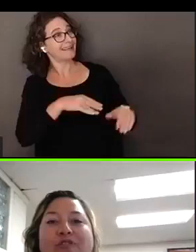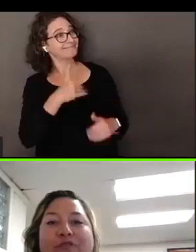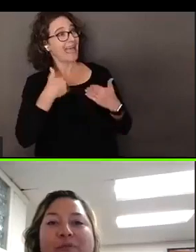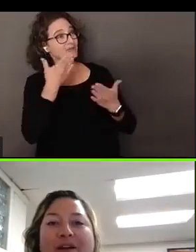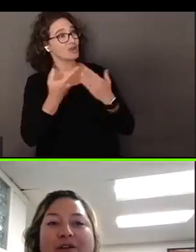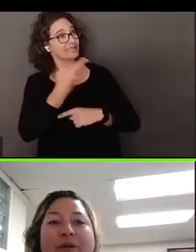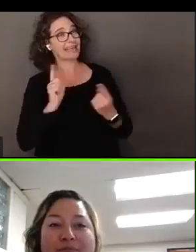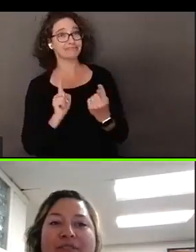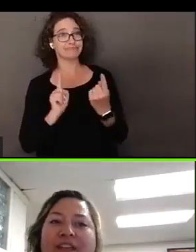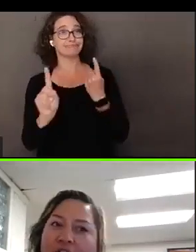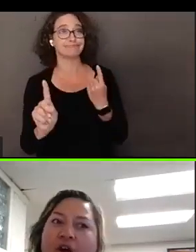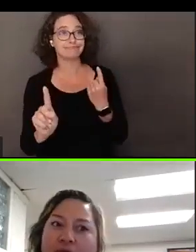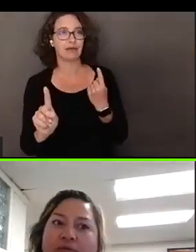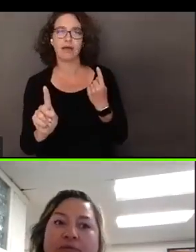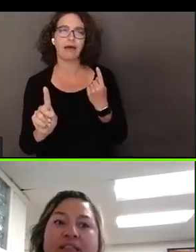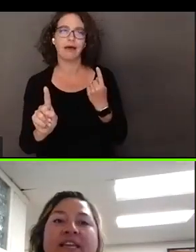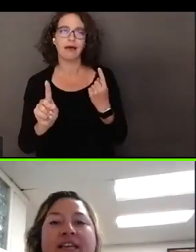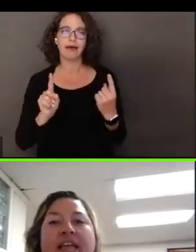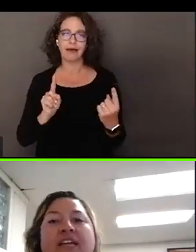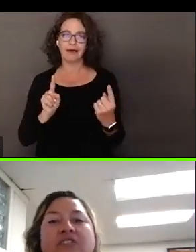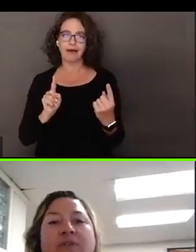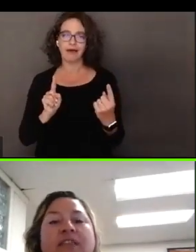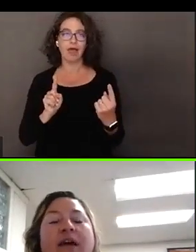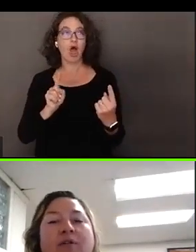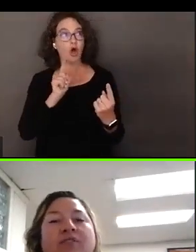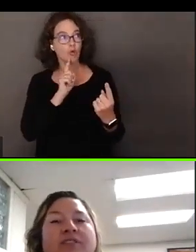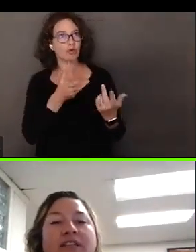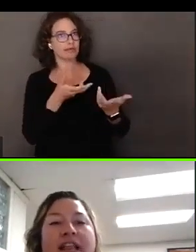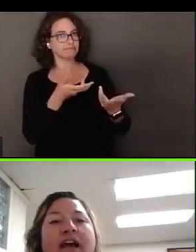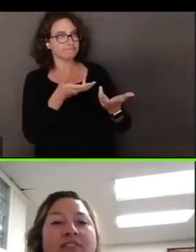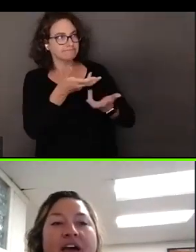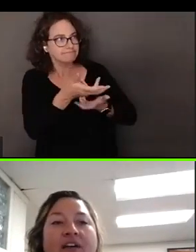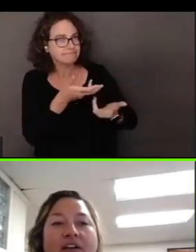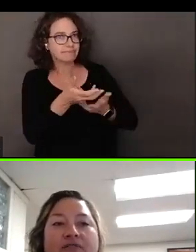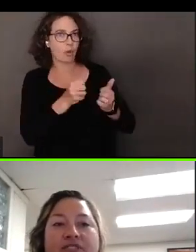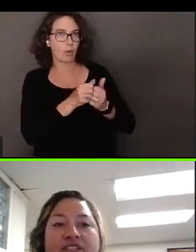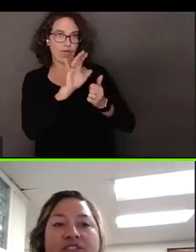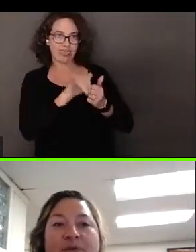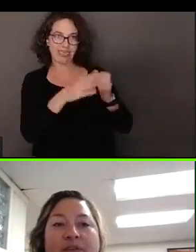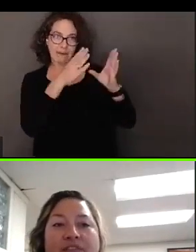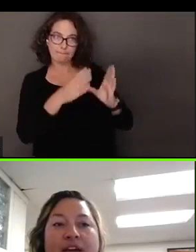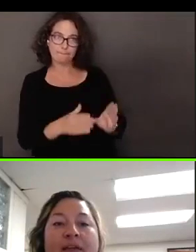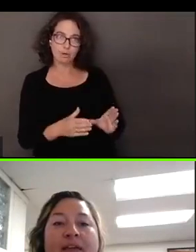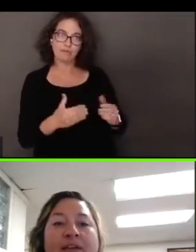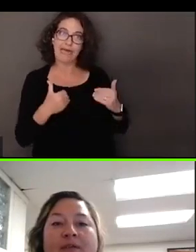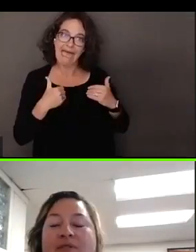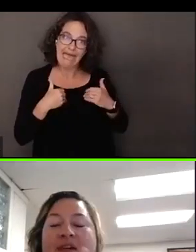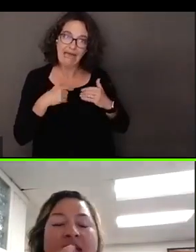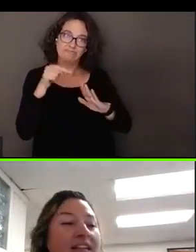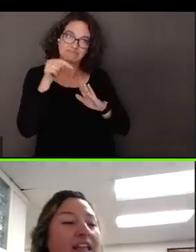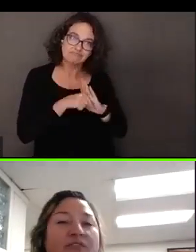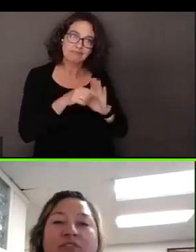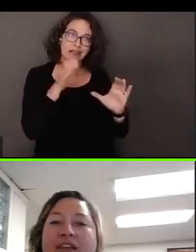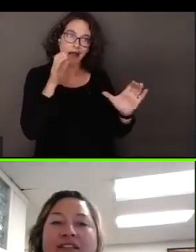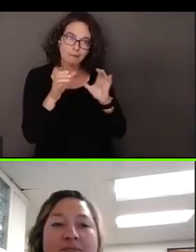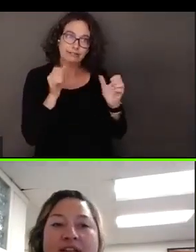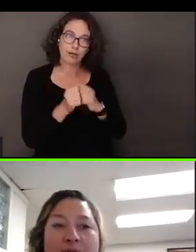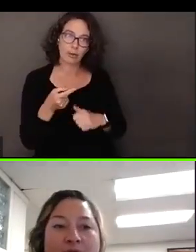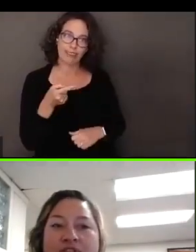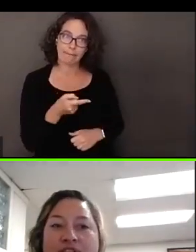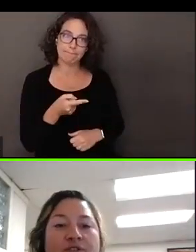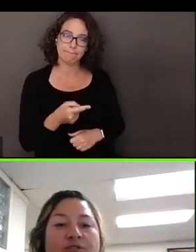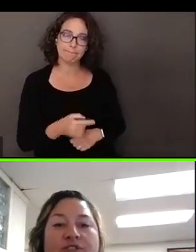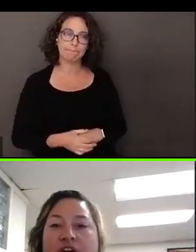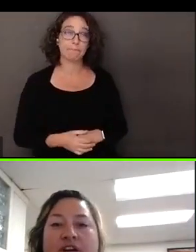day, and move about your way. Be like, oh, really engage with that person and have that conversation with them. And if